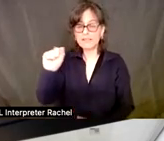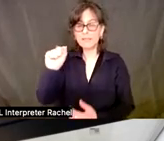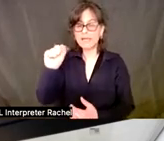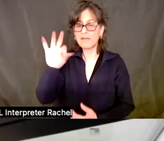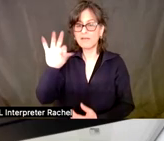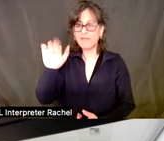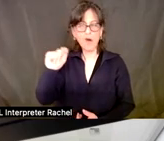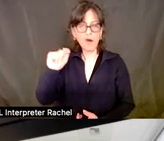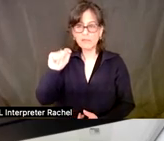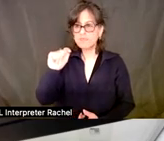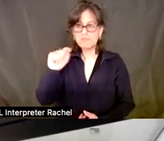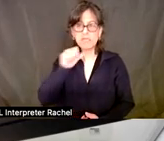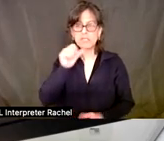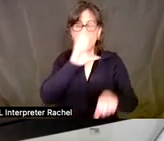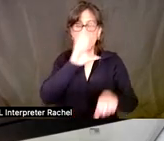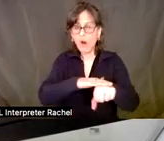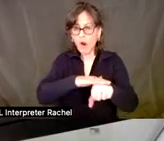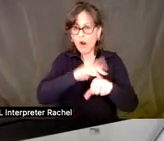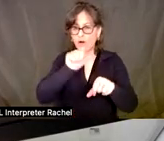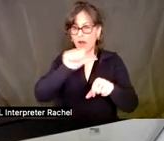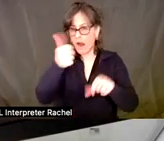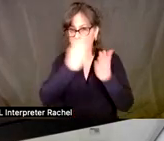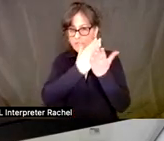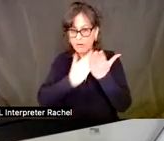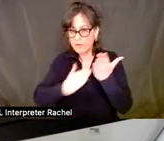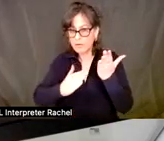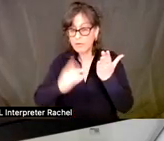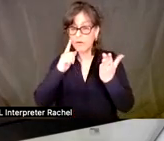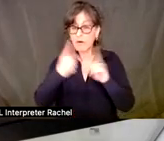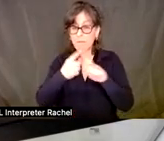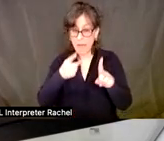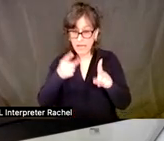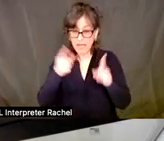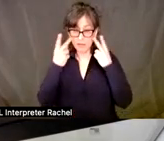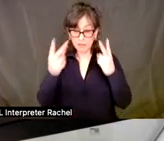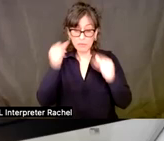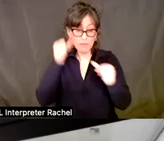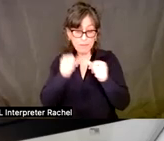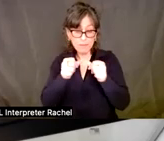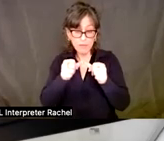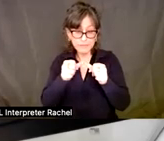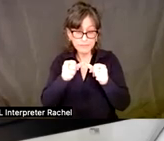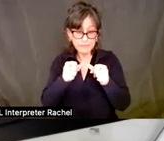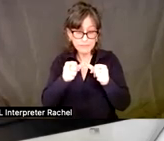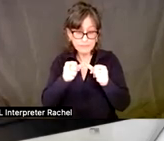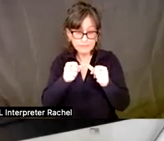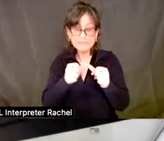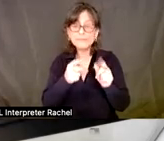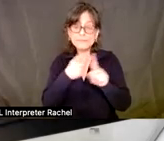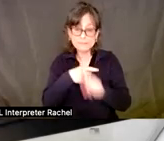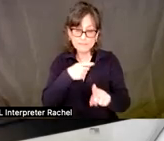these faults that we're looking for in map view. But if you recall from the